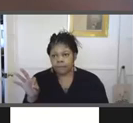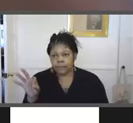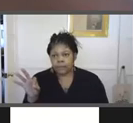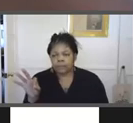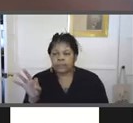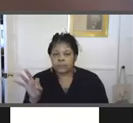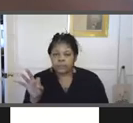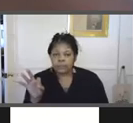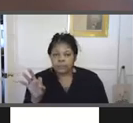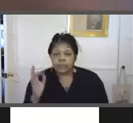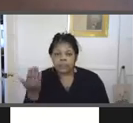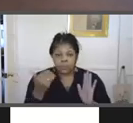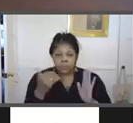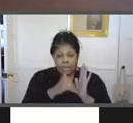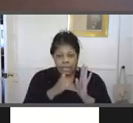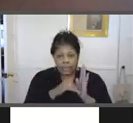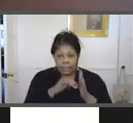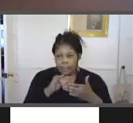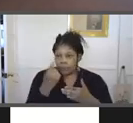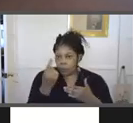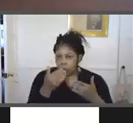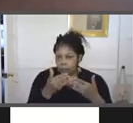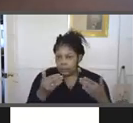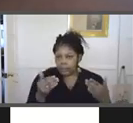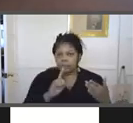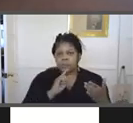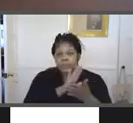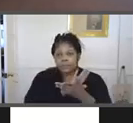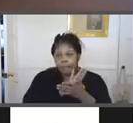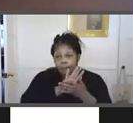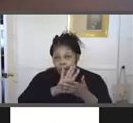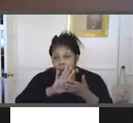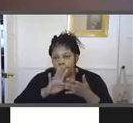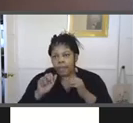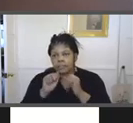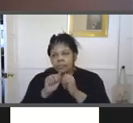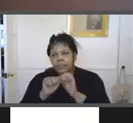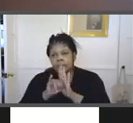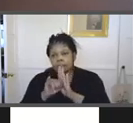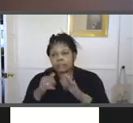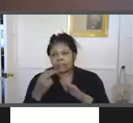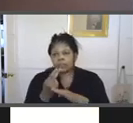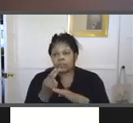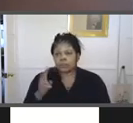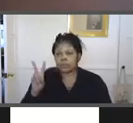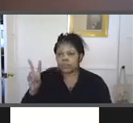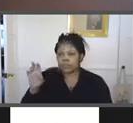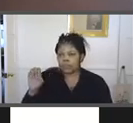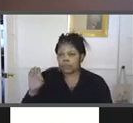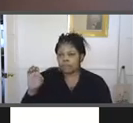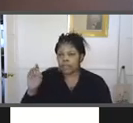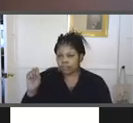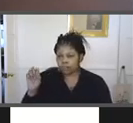That's, again, one of the things that is really, really nice with Illustrator, working with a vector object-oriented